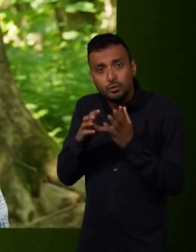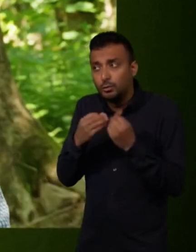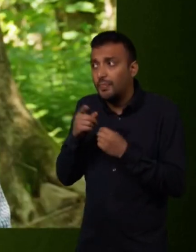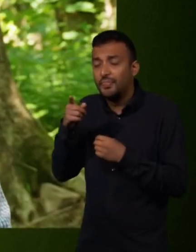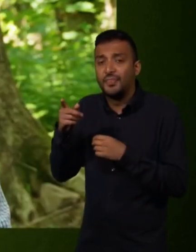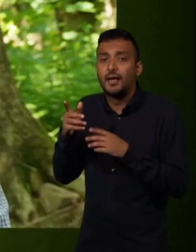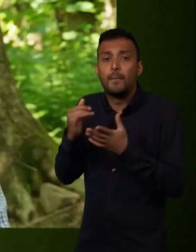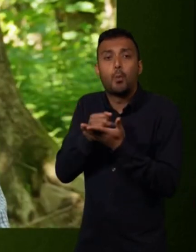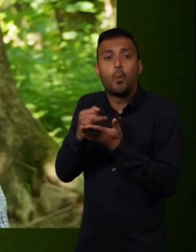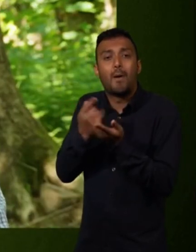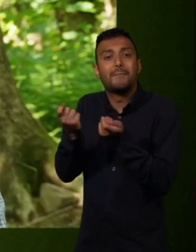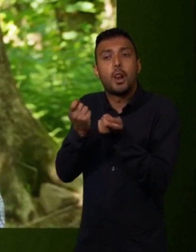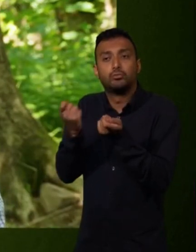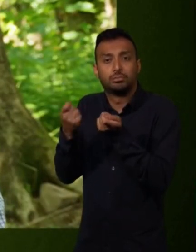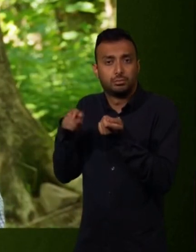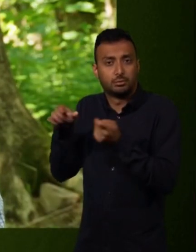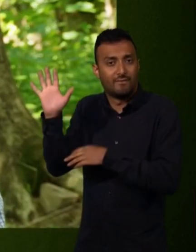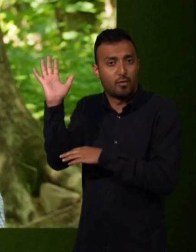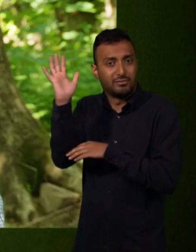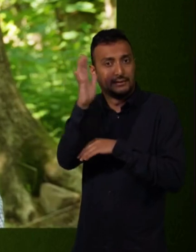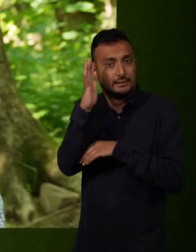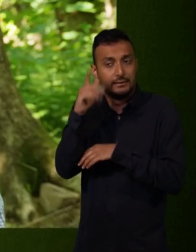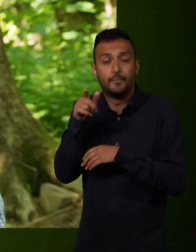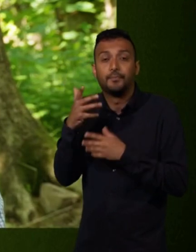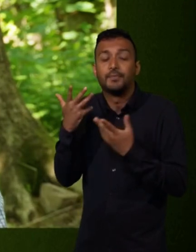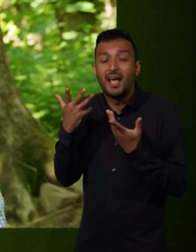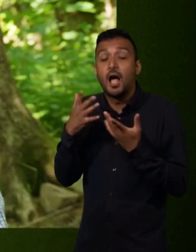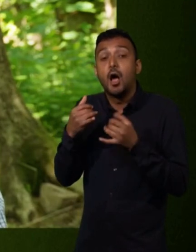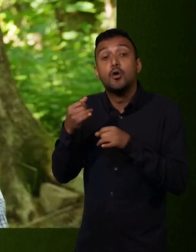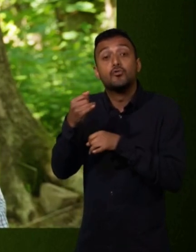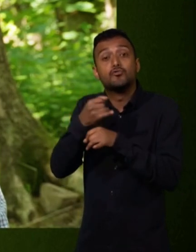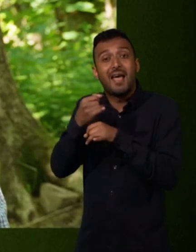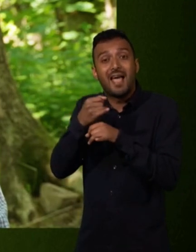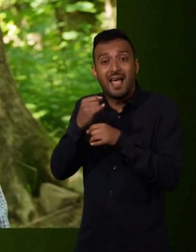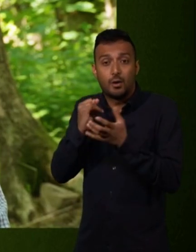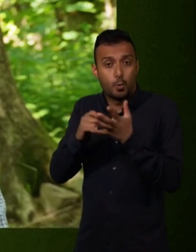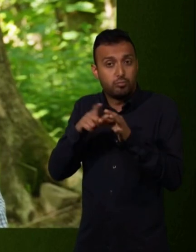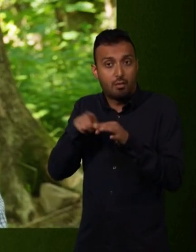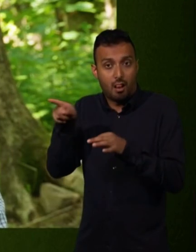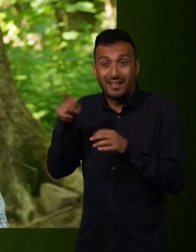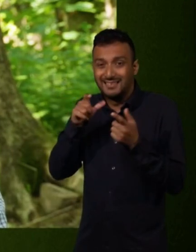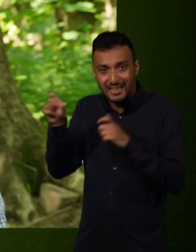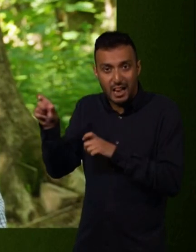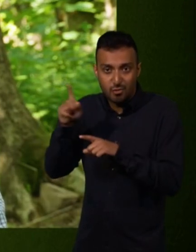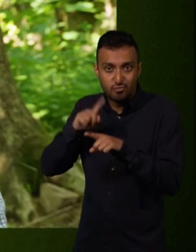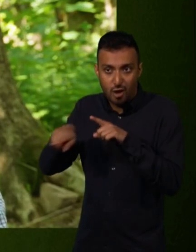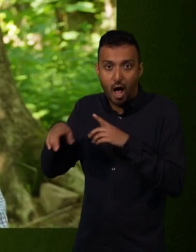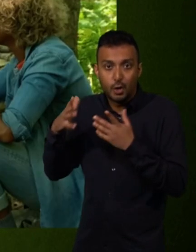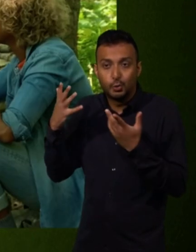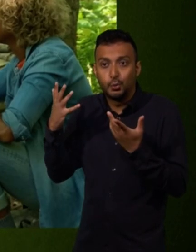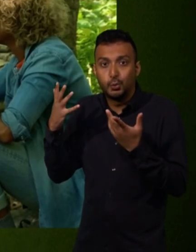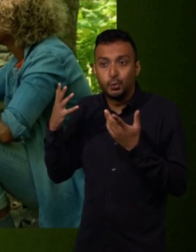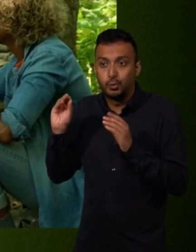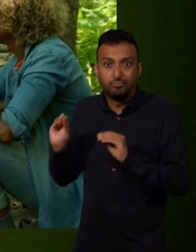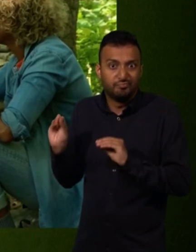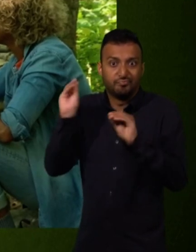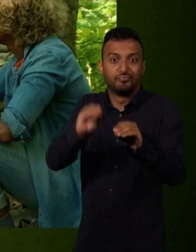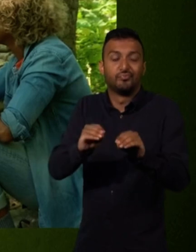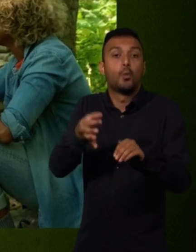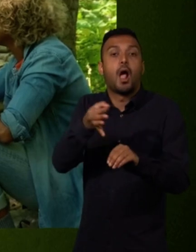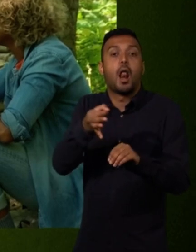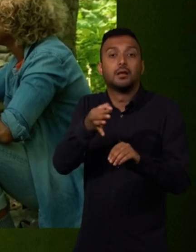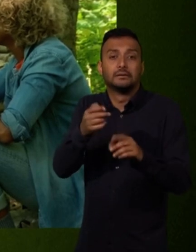that. Obviously, grey squirrels still try to come over onto the island, and they bring the risk of squirrel pox. But in